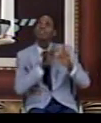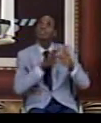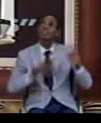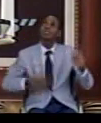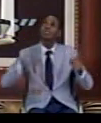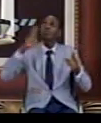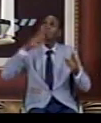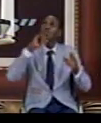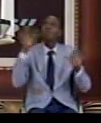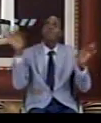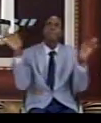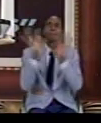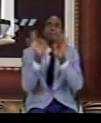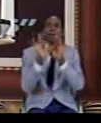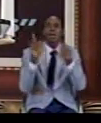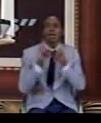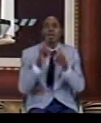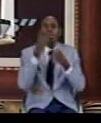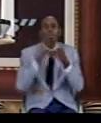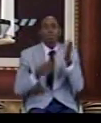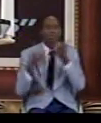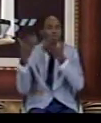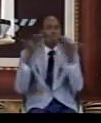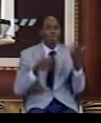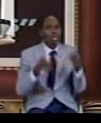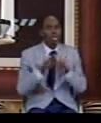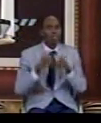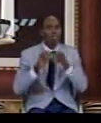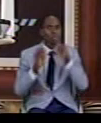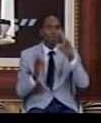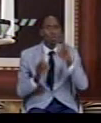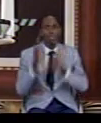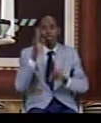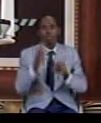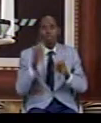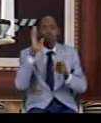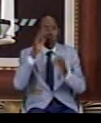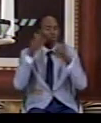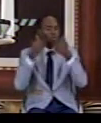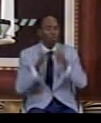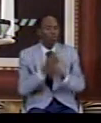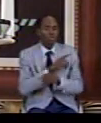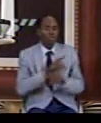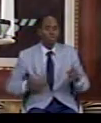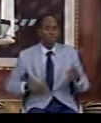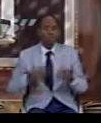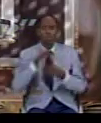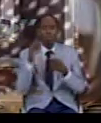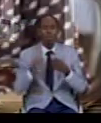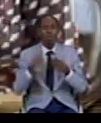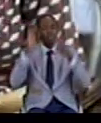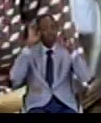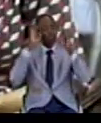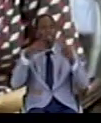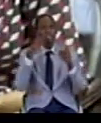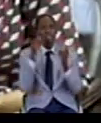important as those things you are putting first. But if you are going to follow the Lord, when he said, follow me, you will not say, Lord, suffer me, permit